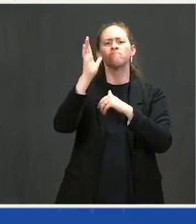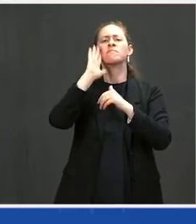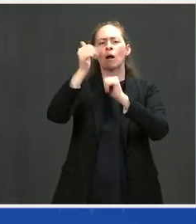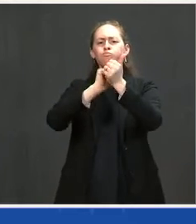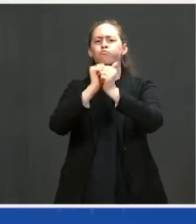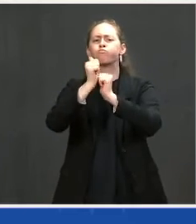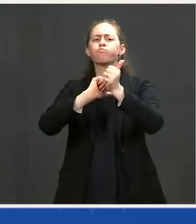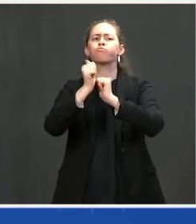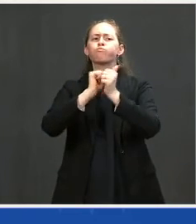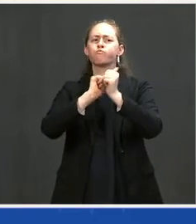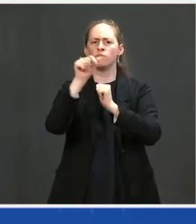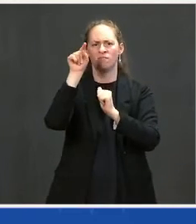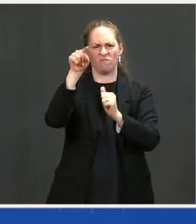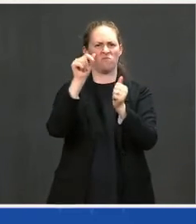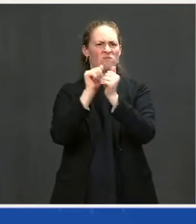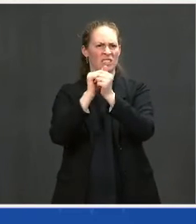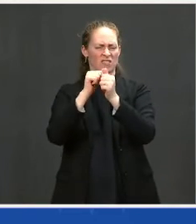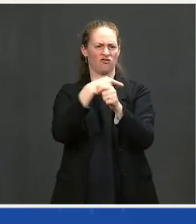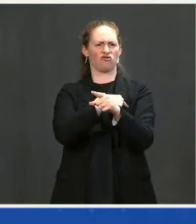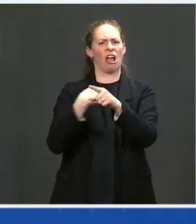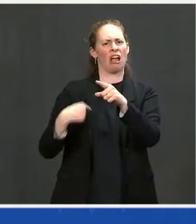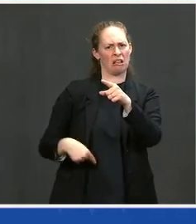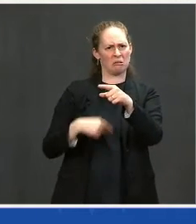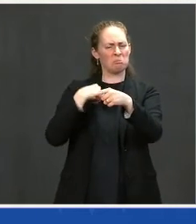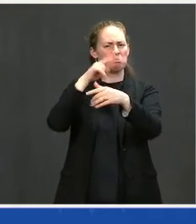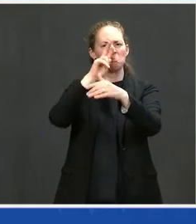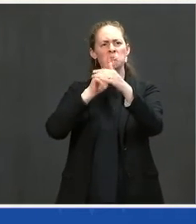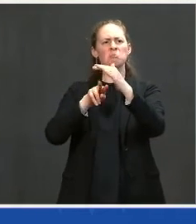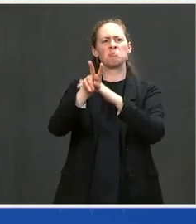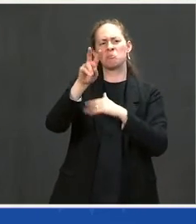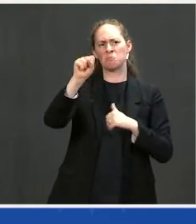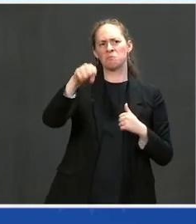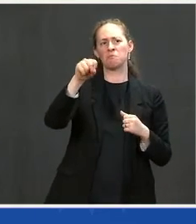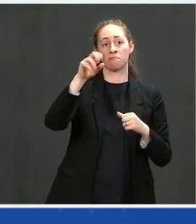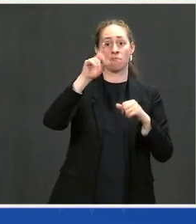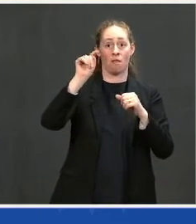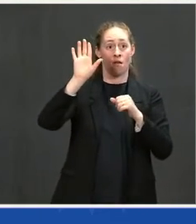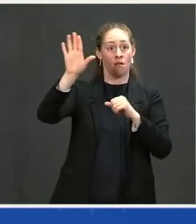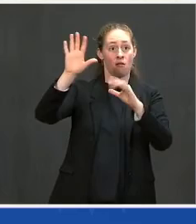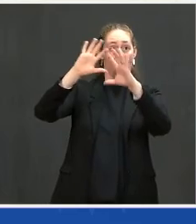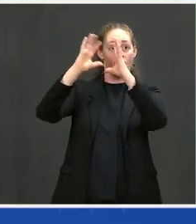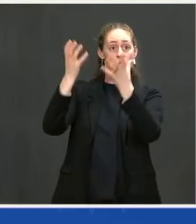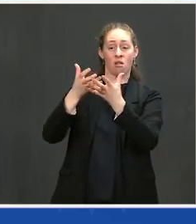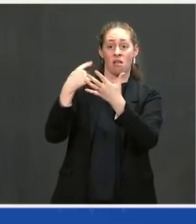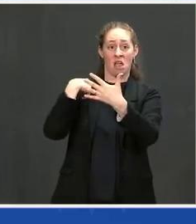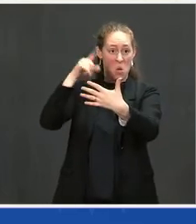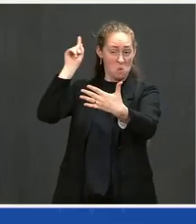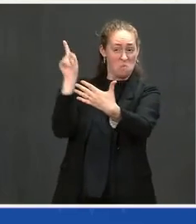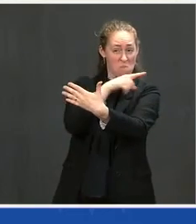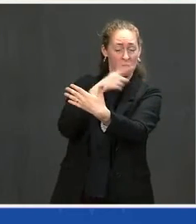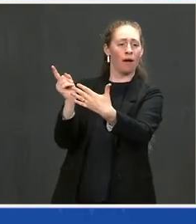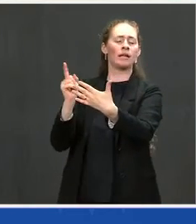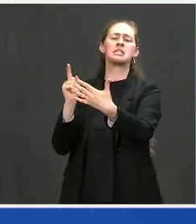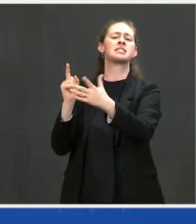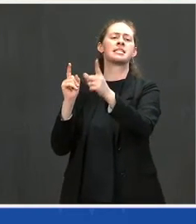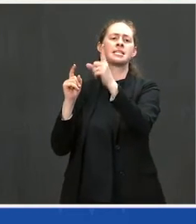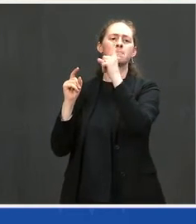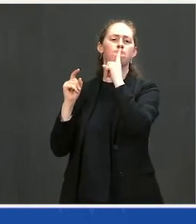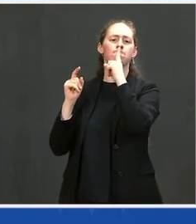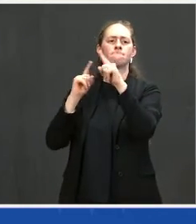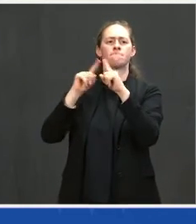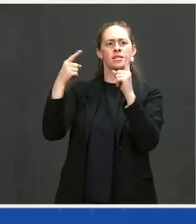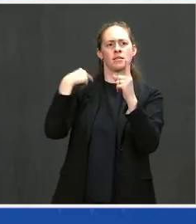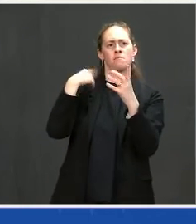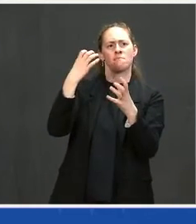China has an overall goal, and I don't criticize them for the goal, but they have an overall goal to become the leading country in the